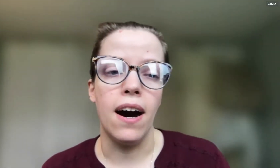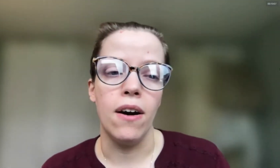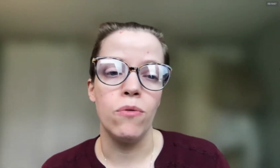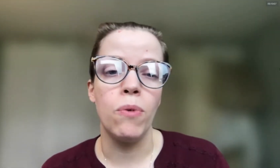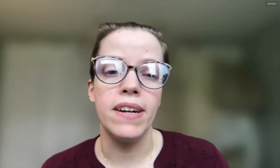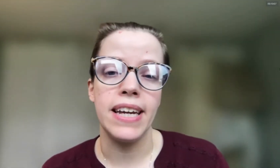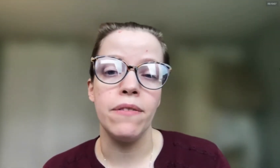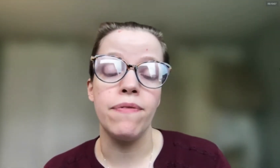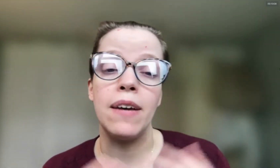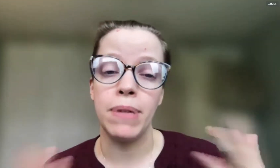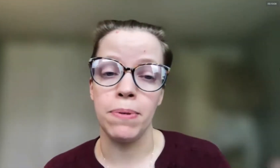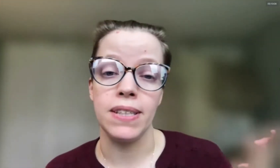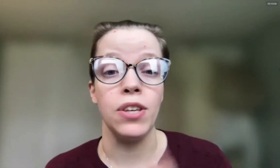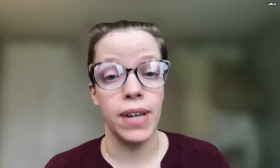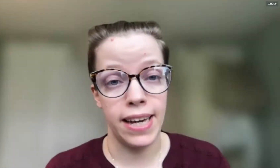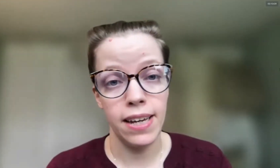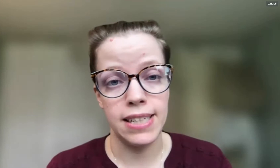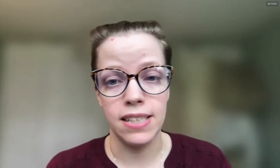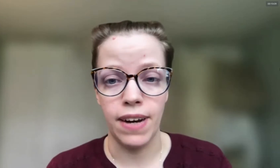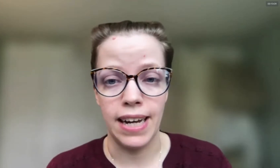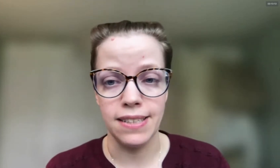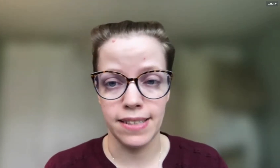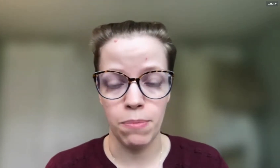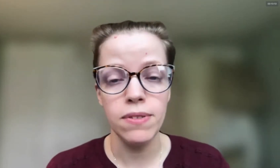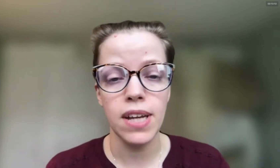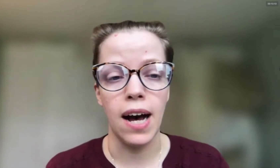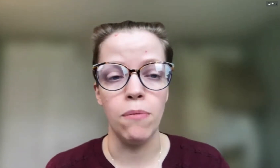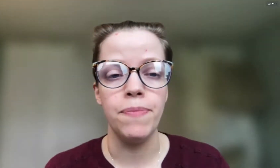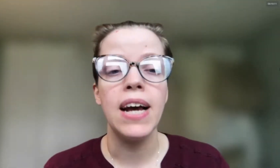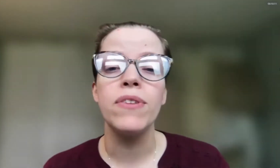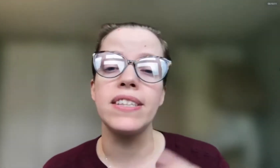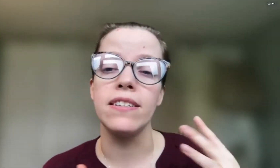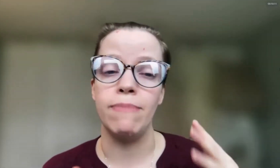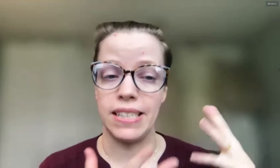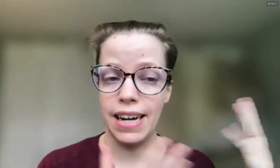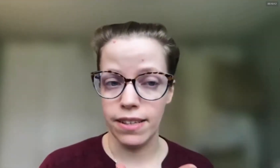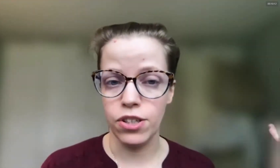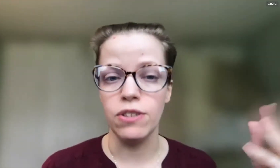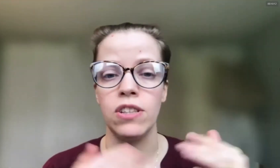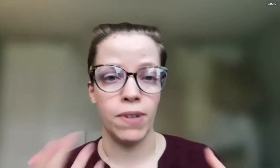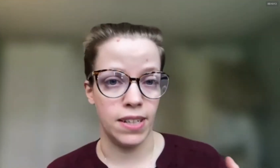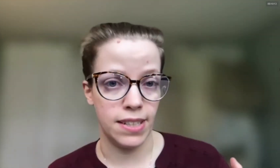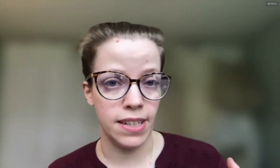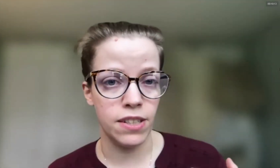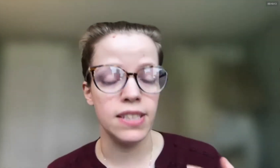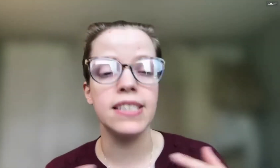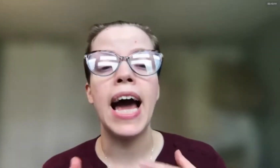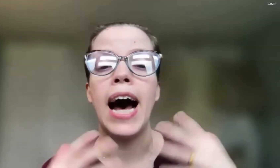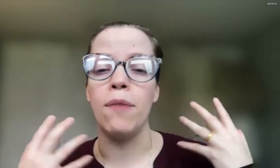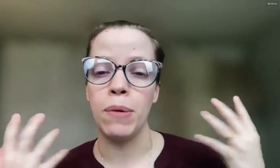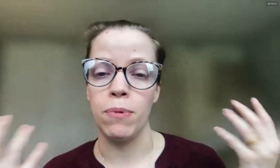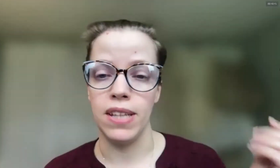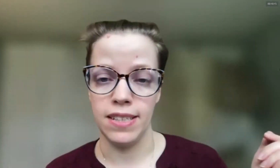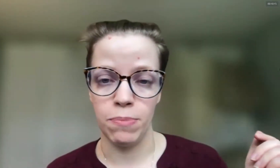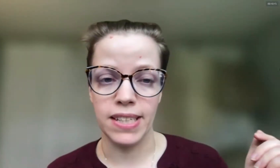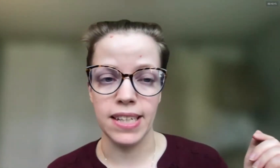There are 1 in 5 people in the UK identify as disabled. This includes mental health issues, long-term conditions,